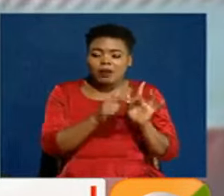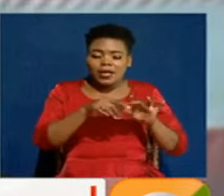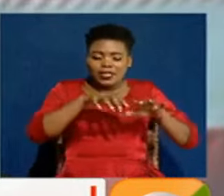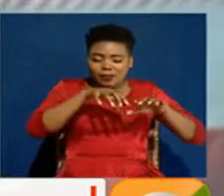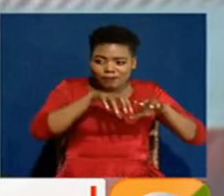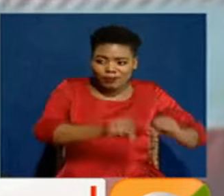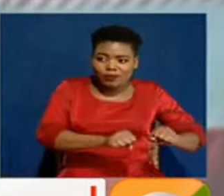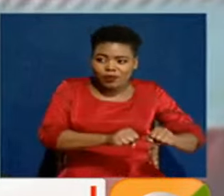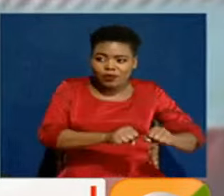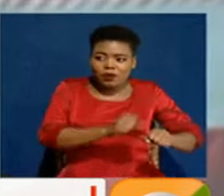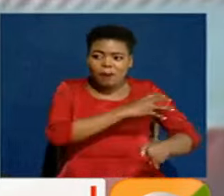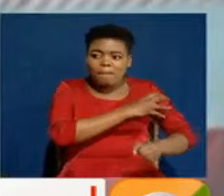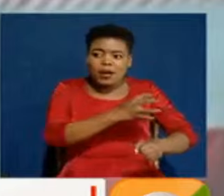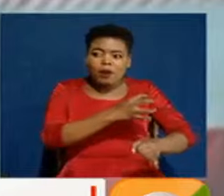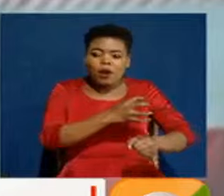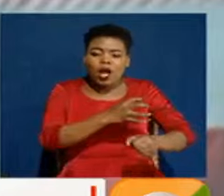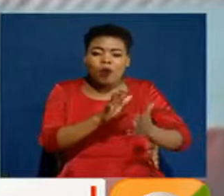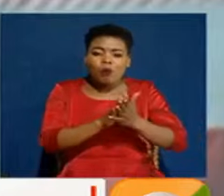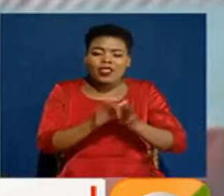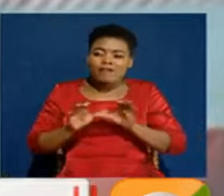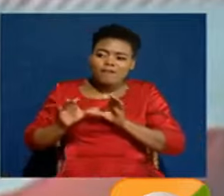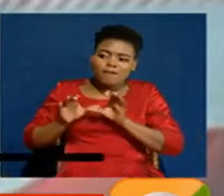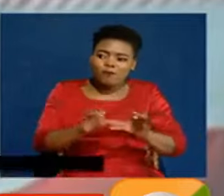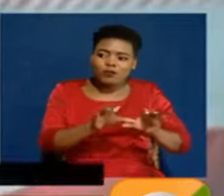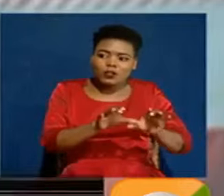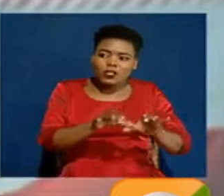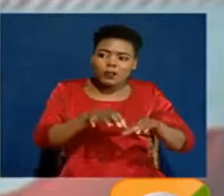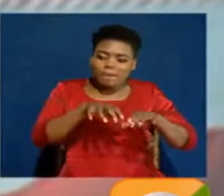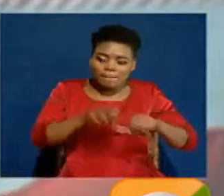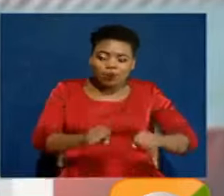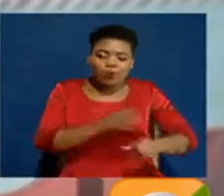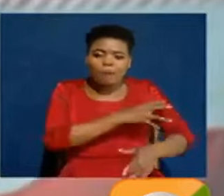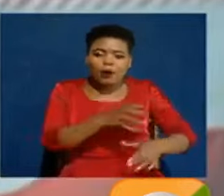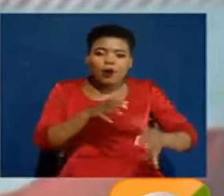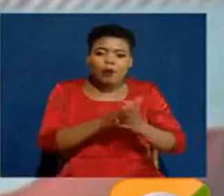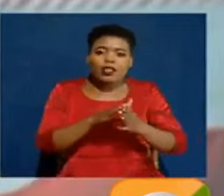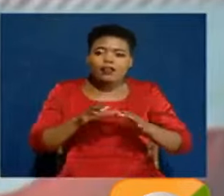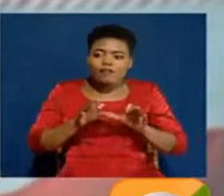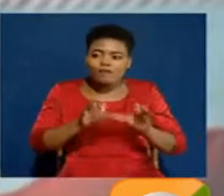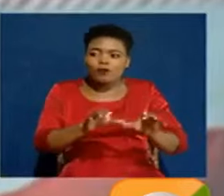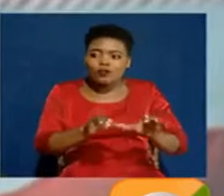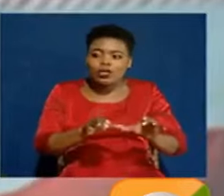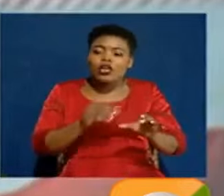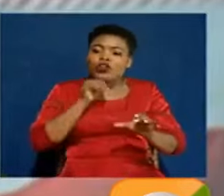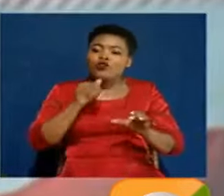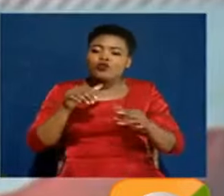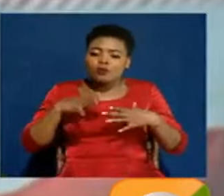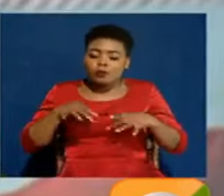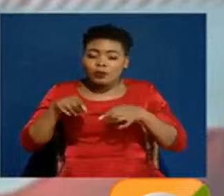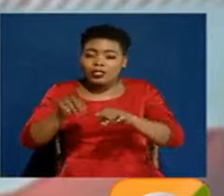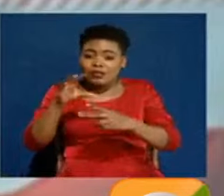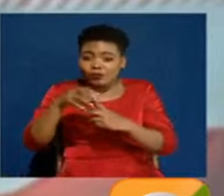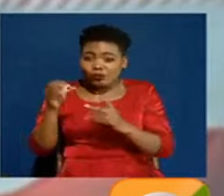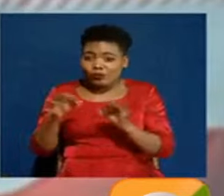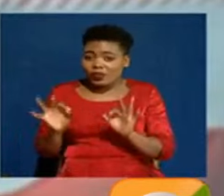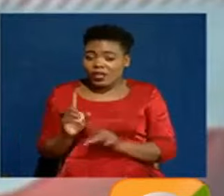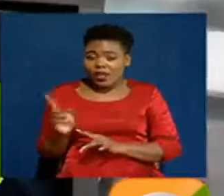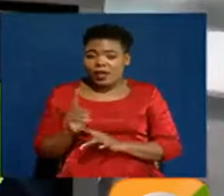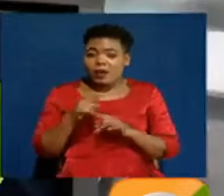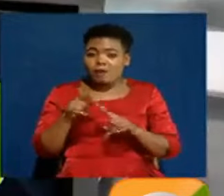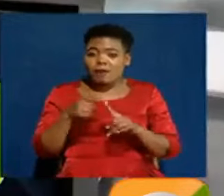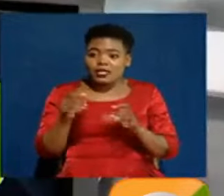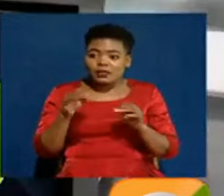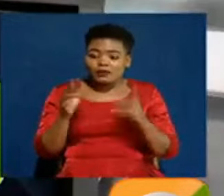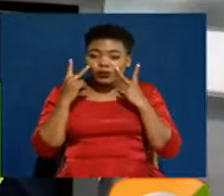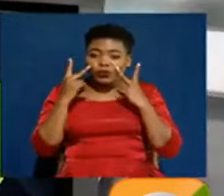power and the prestige for public visibility and opportunities for influence. If you look at the Democratic Party,